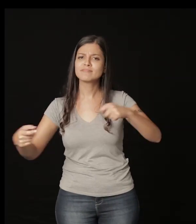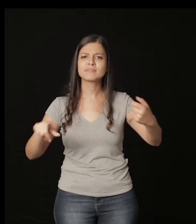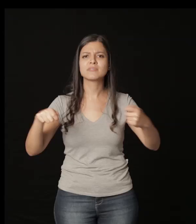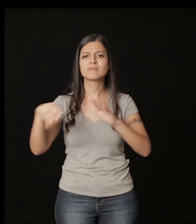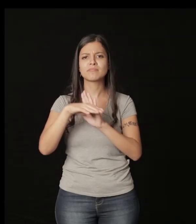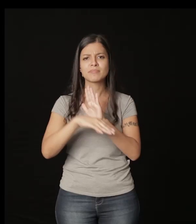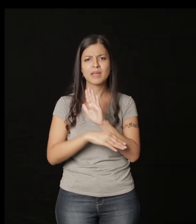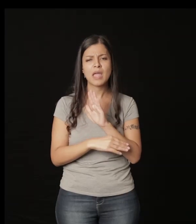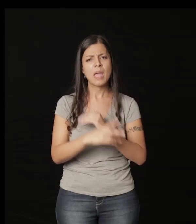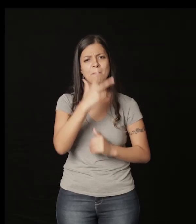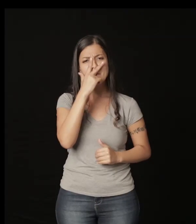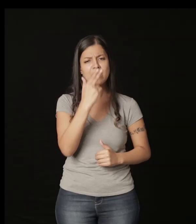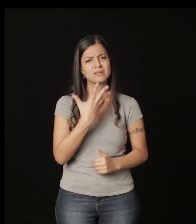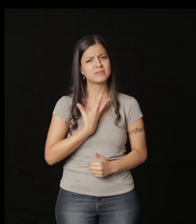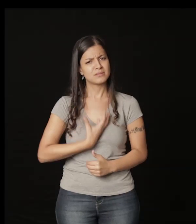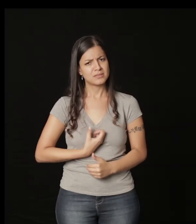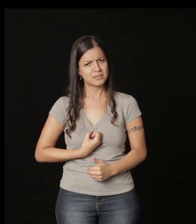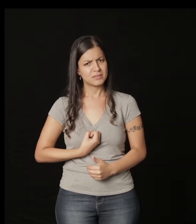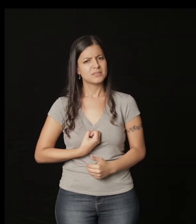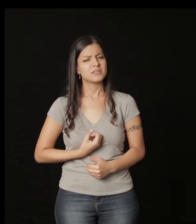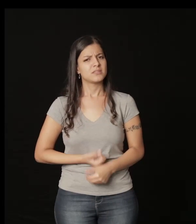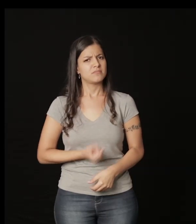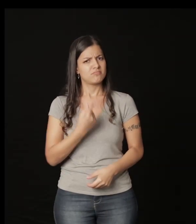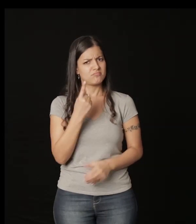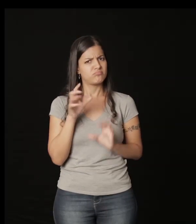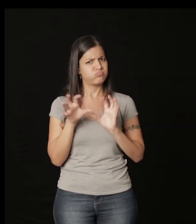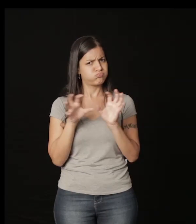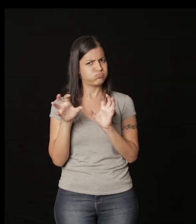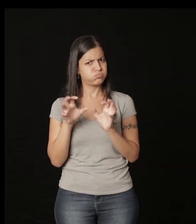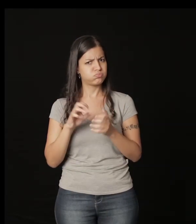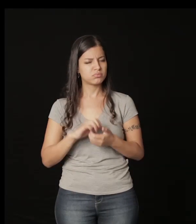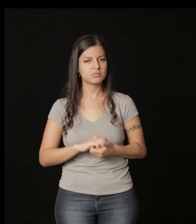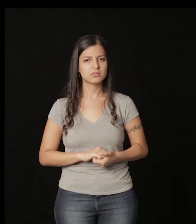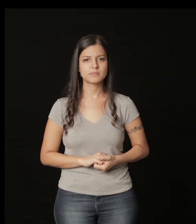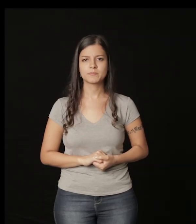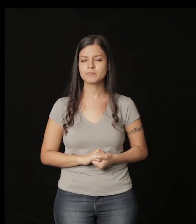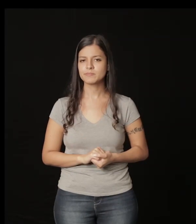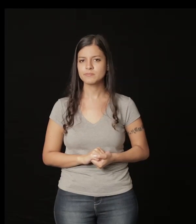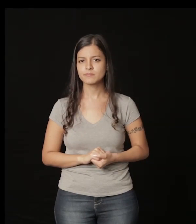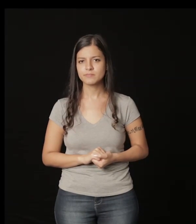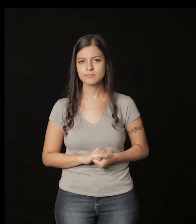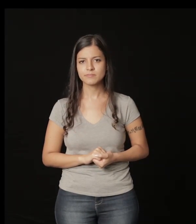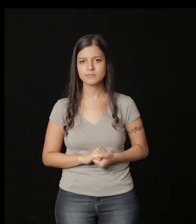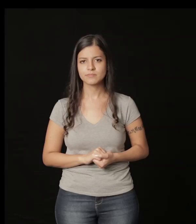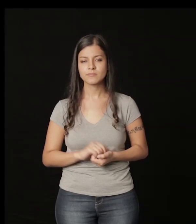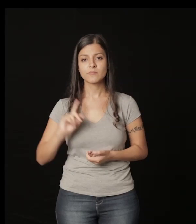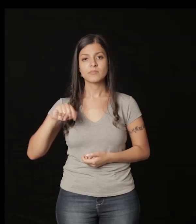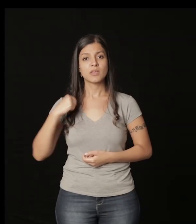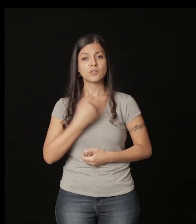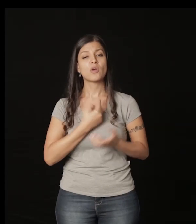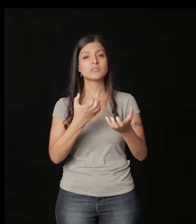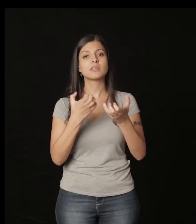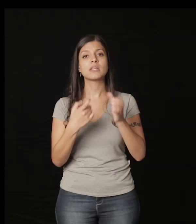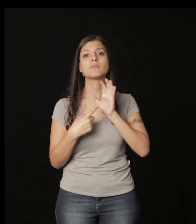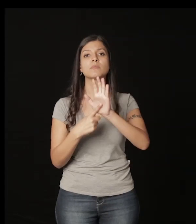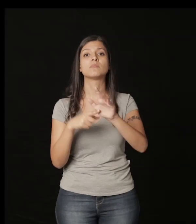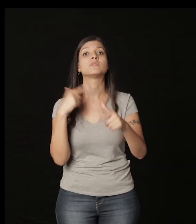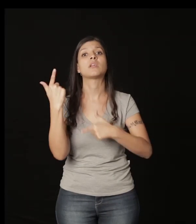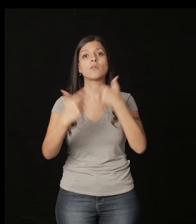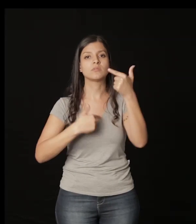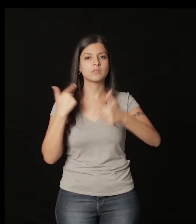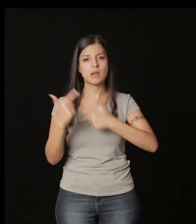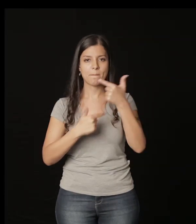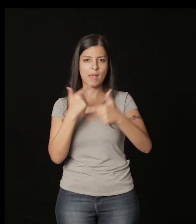feel melancholic, almost sinister, you know? And I think this kind of, we wanted to try and